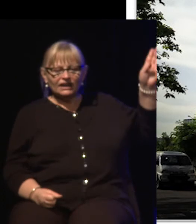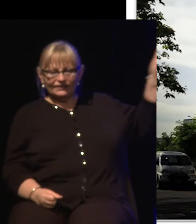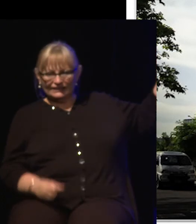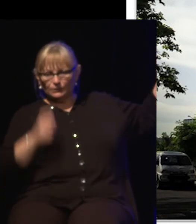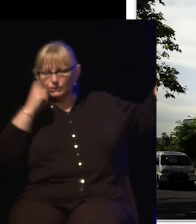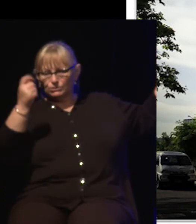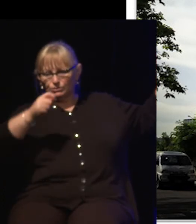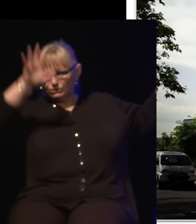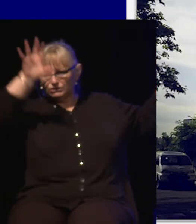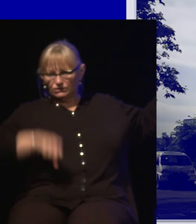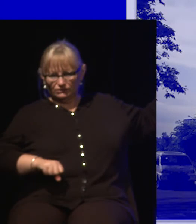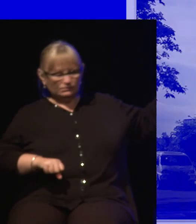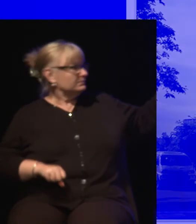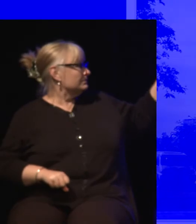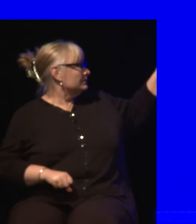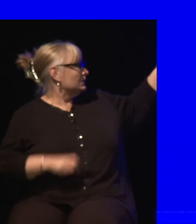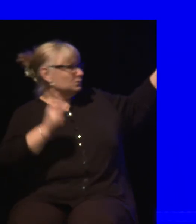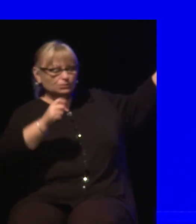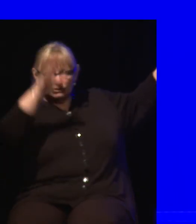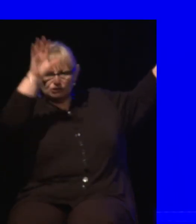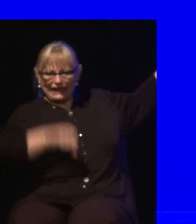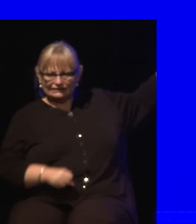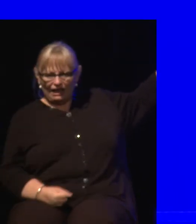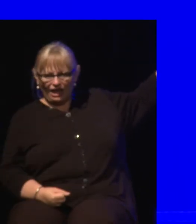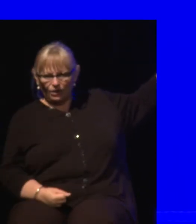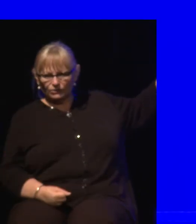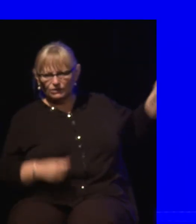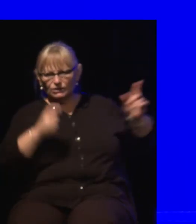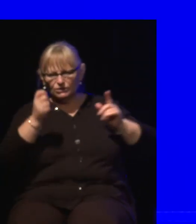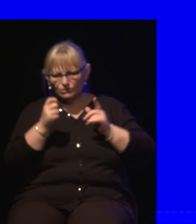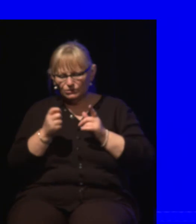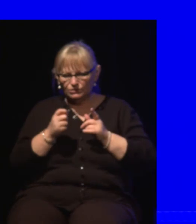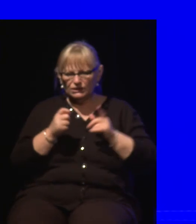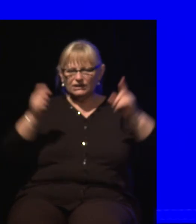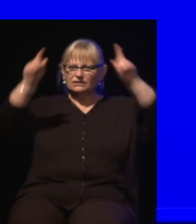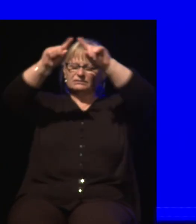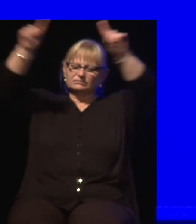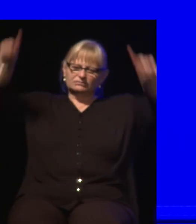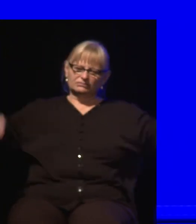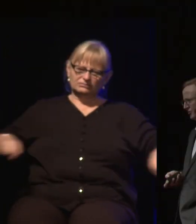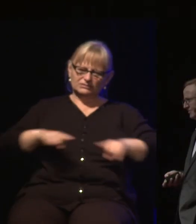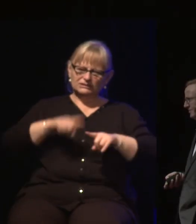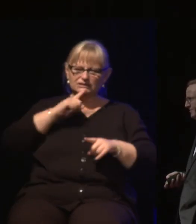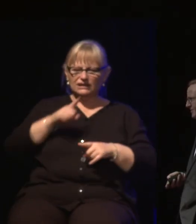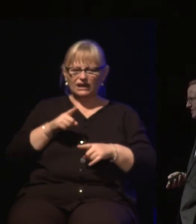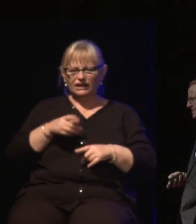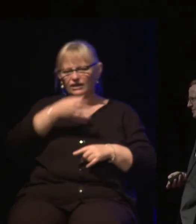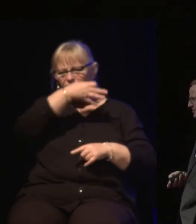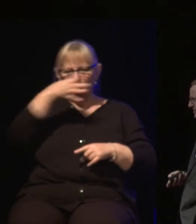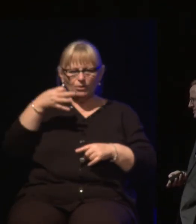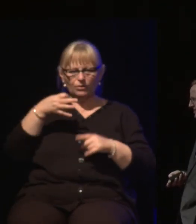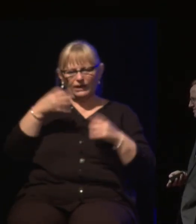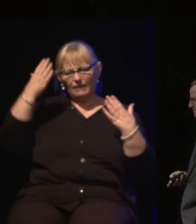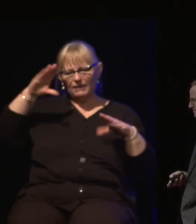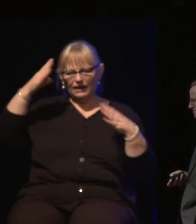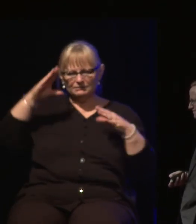getting torn down. It's just across the Civic on the other side. And there's a big billboard on the side of it advertising the boring apartment building that's going to be put